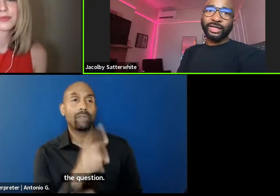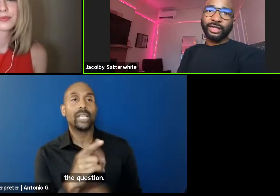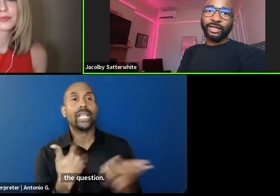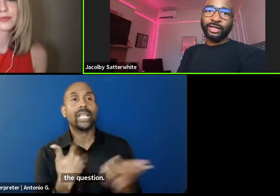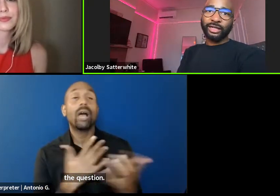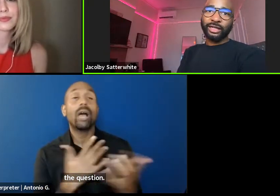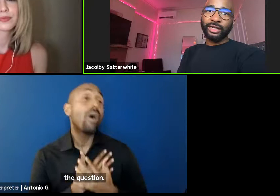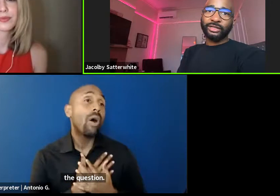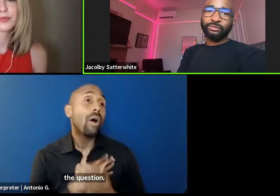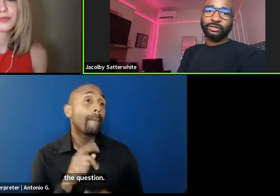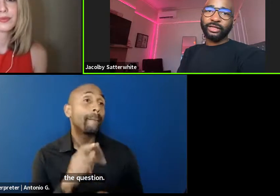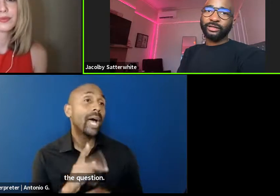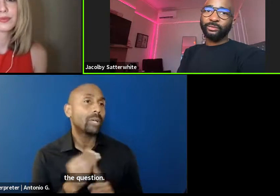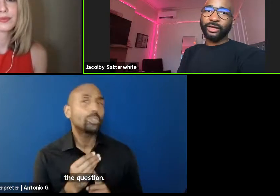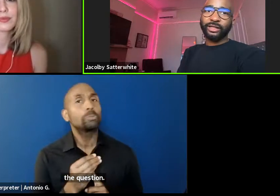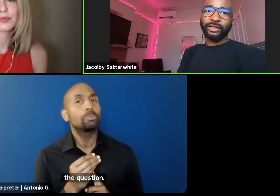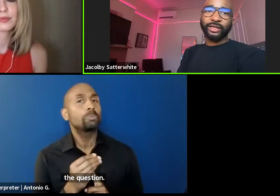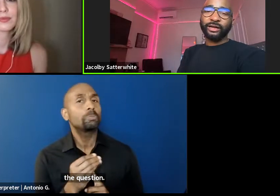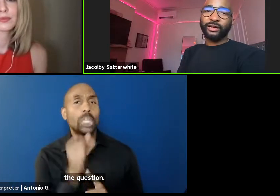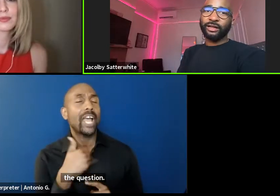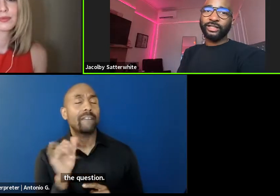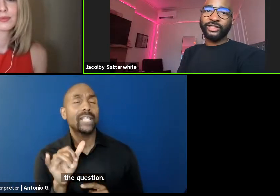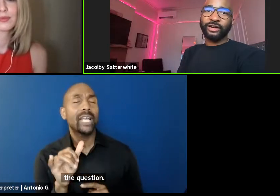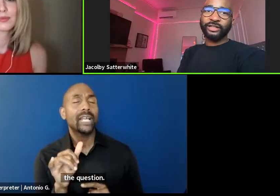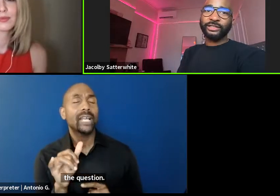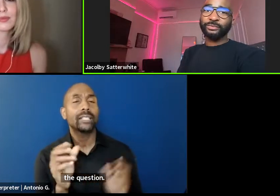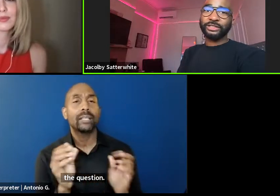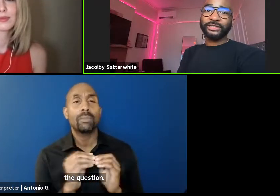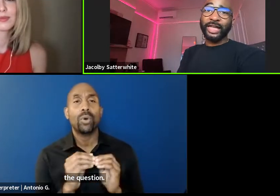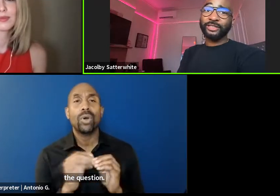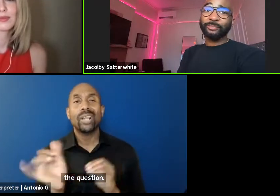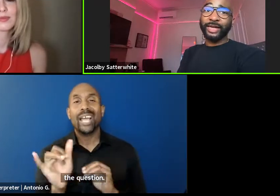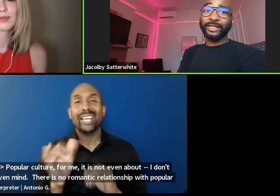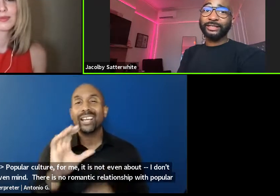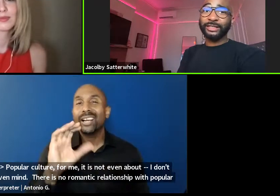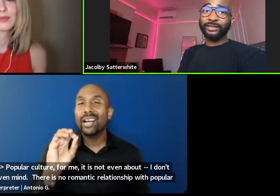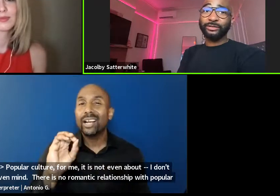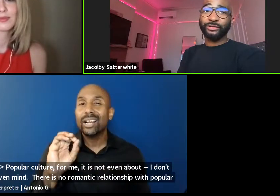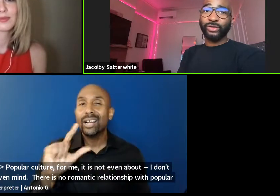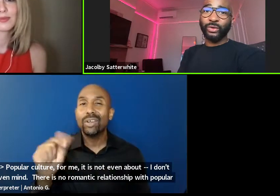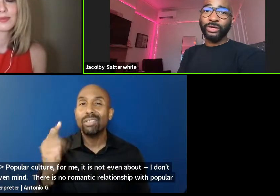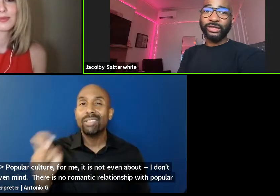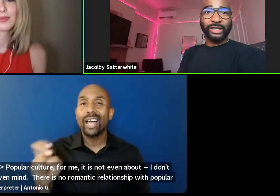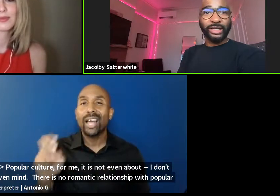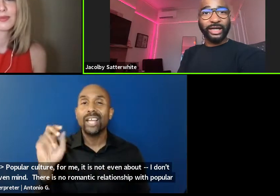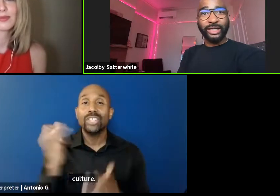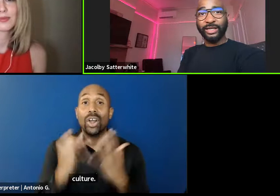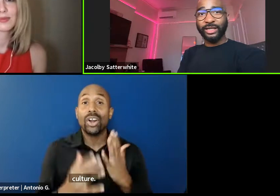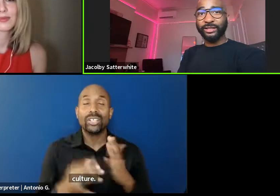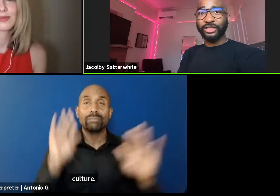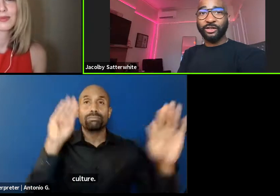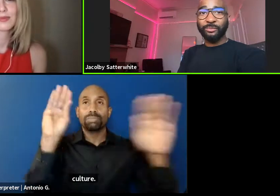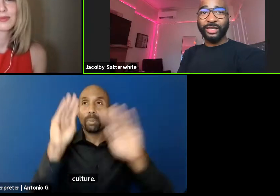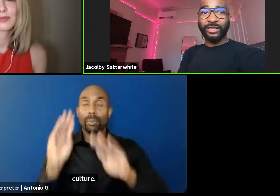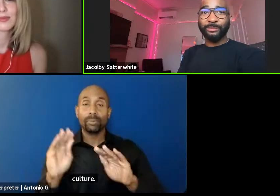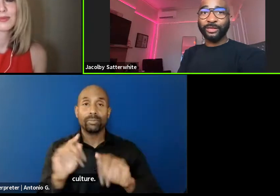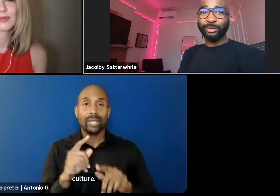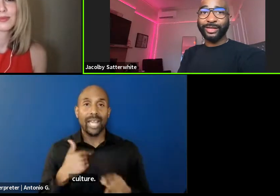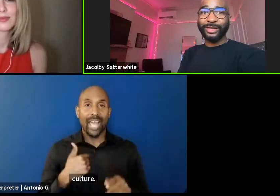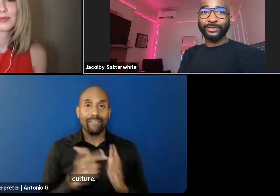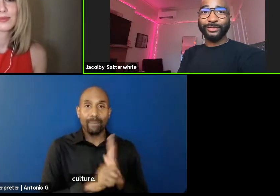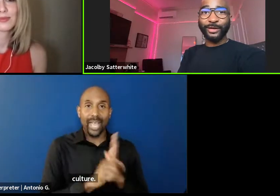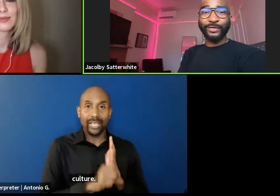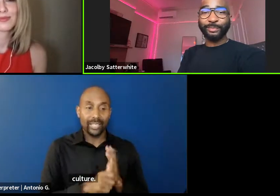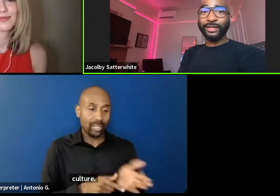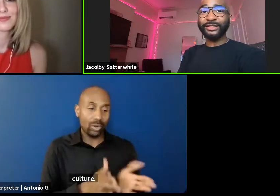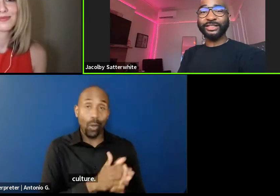just like, it's sort of like in a way that like a collage artist would just have his magazine on the floor and then they like get the gel medium and